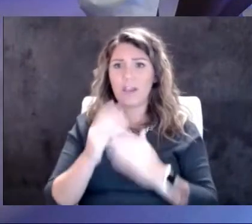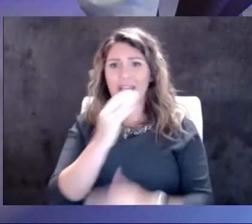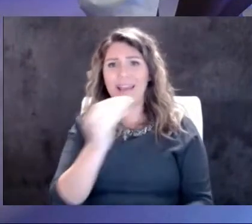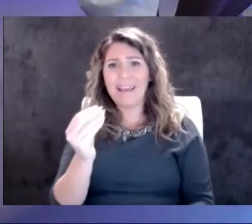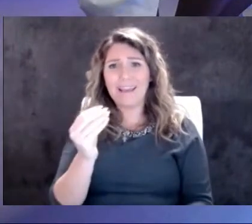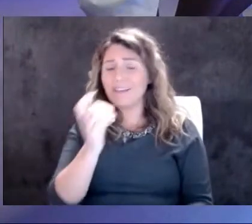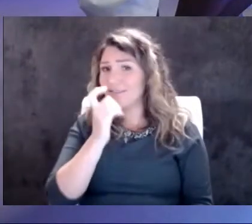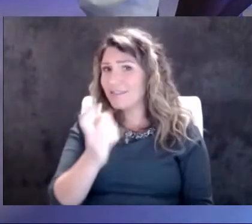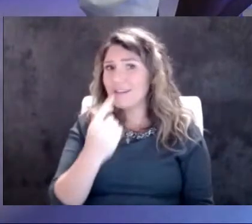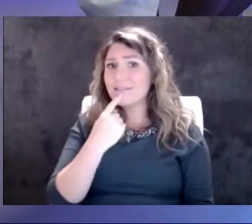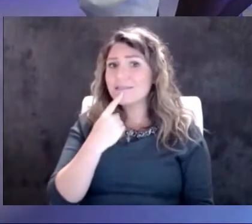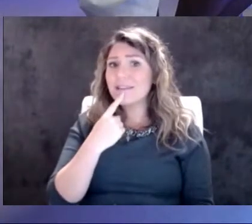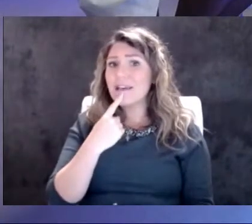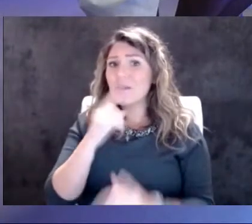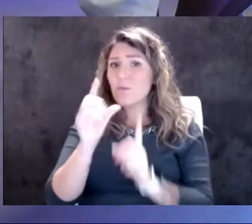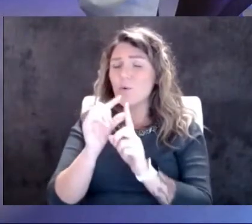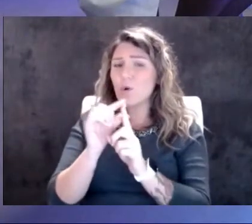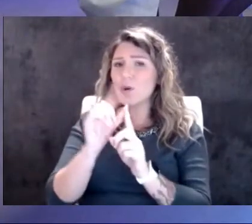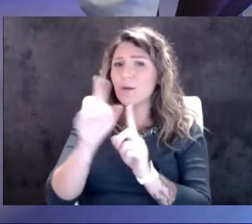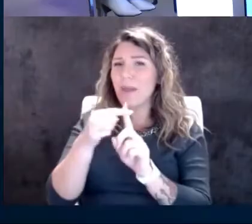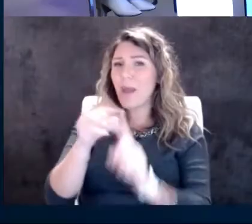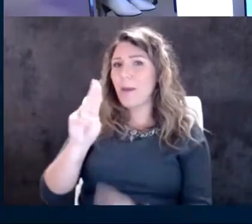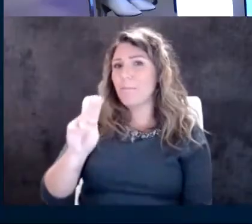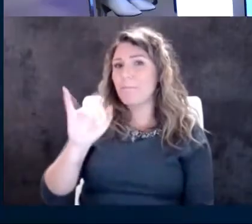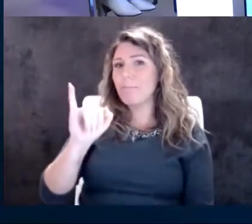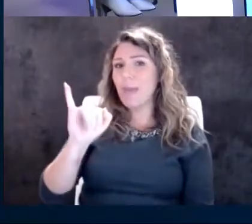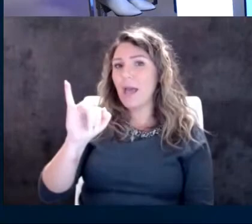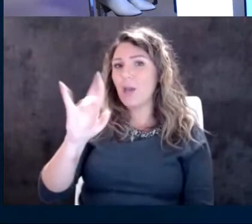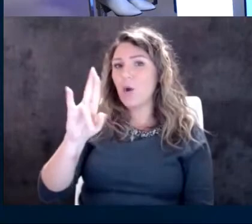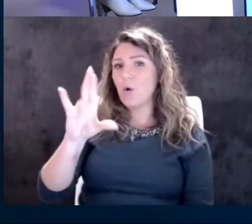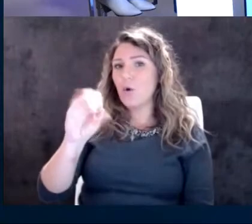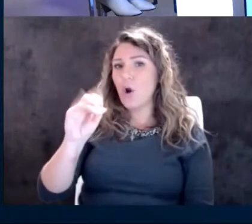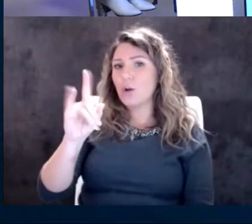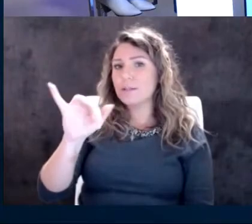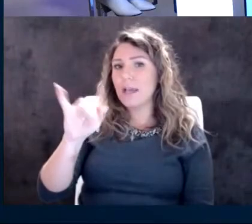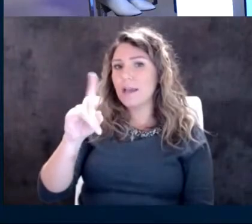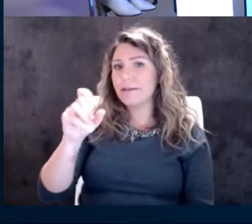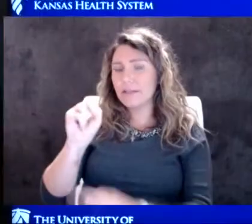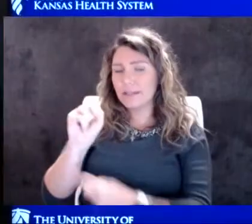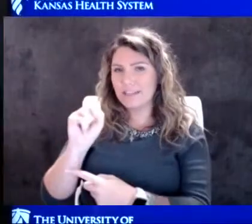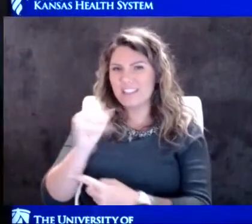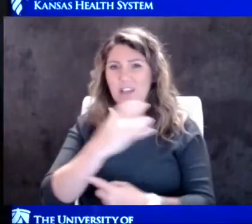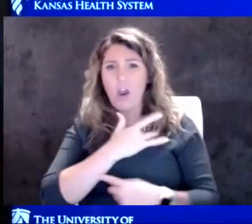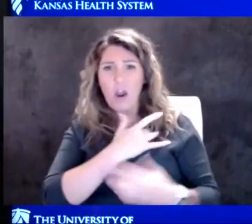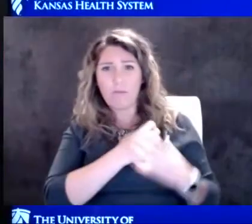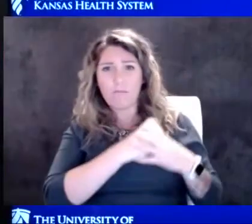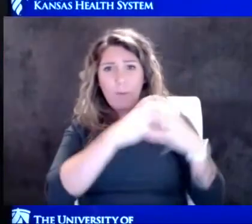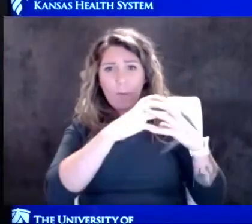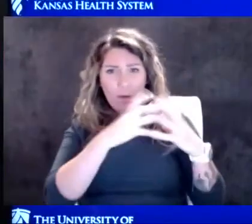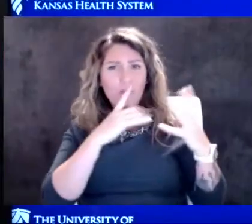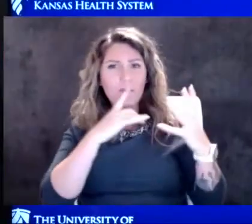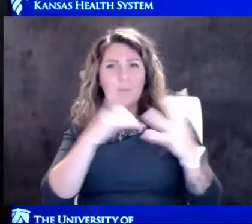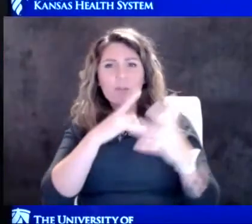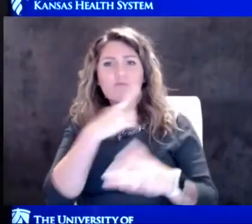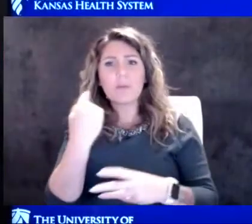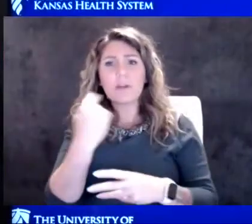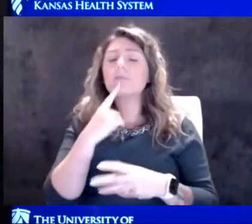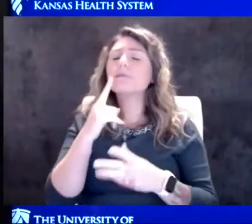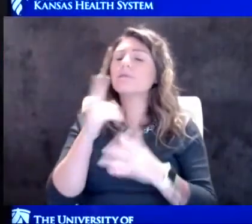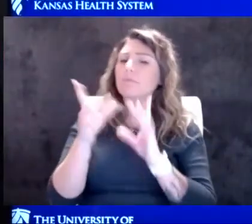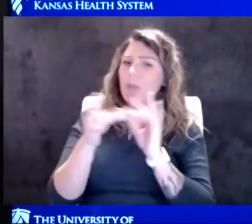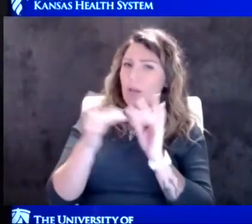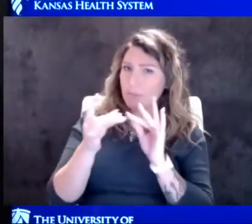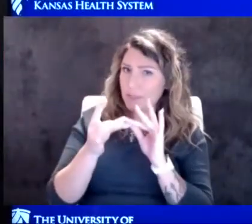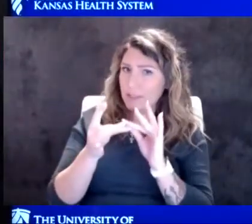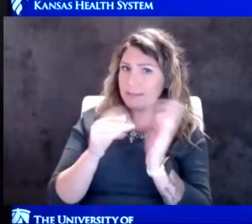so follow up on that, and then let's talk about the risk of myocarditis with kids 5 to 11. So I would just comment on what Dr. Jones said. And we do know, and I don't know